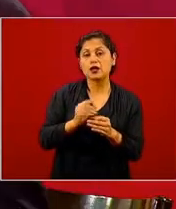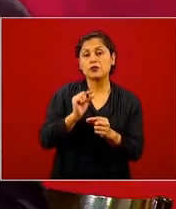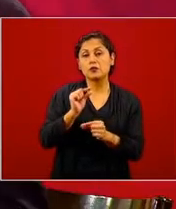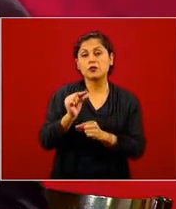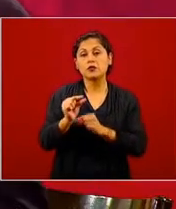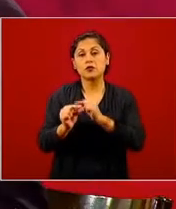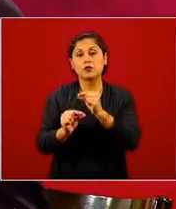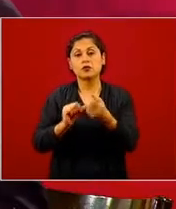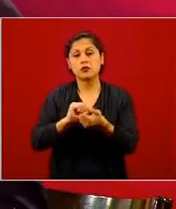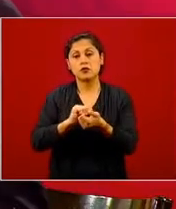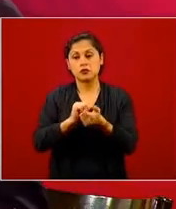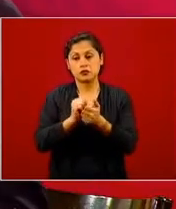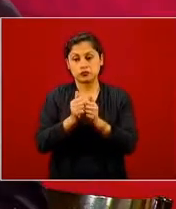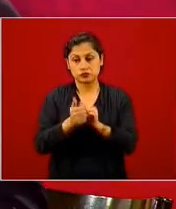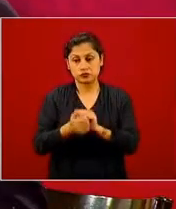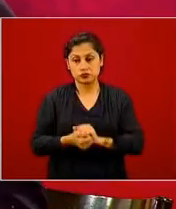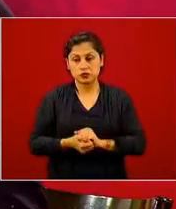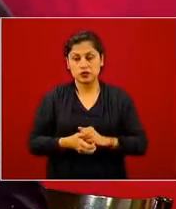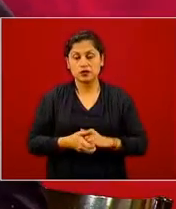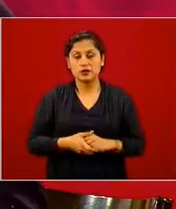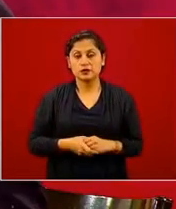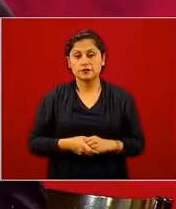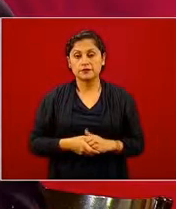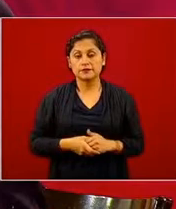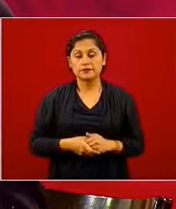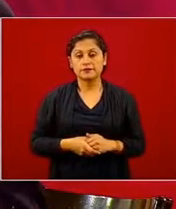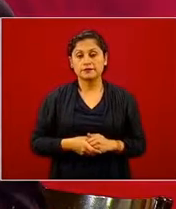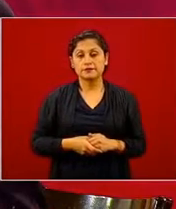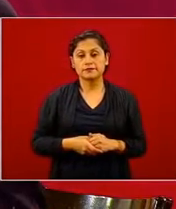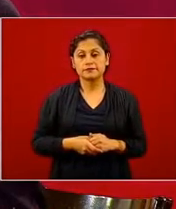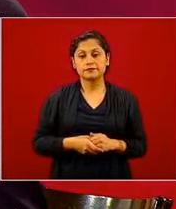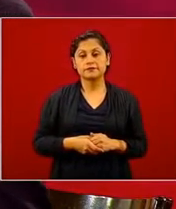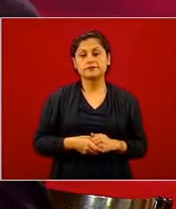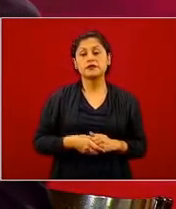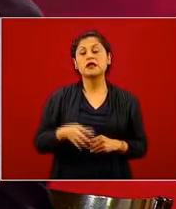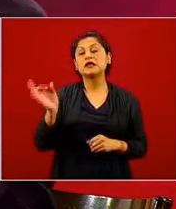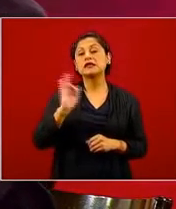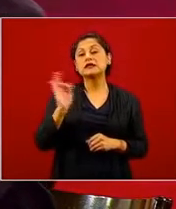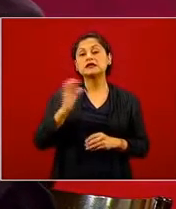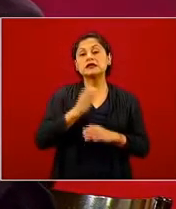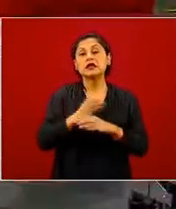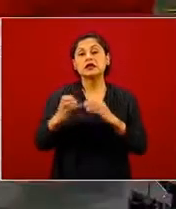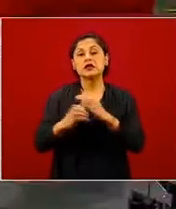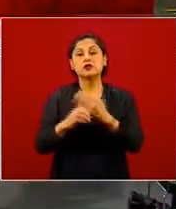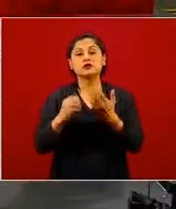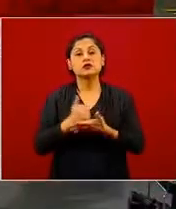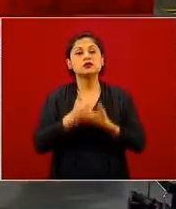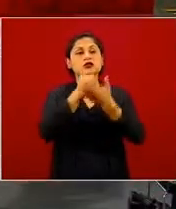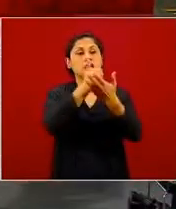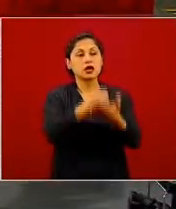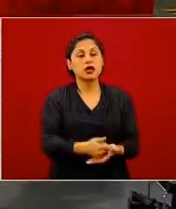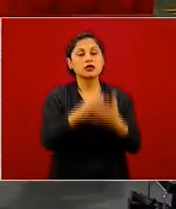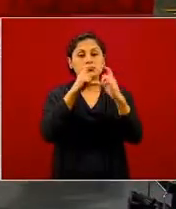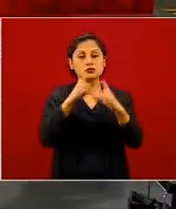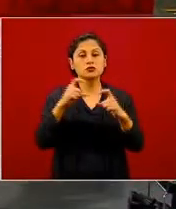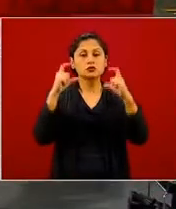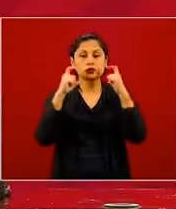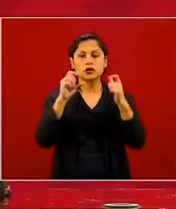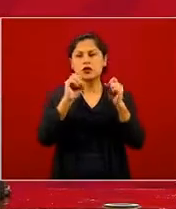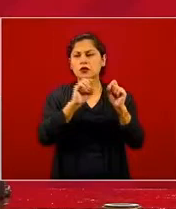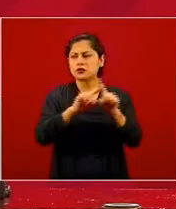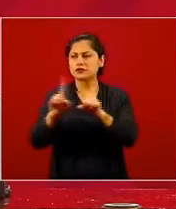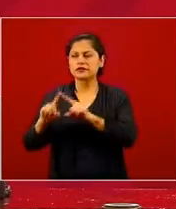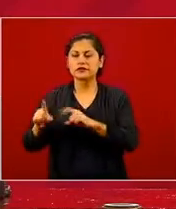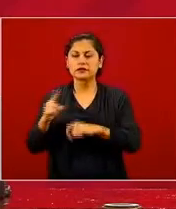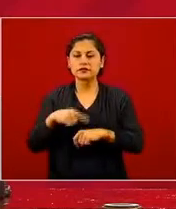now readdress the attention to some auxiliary element with a